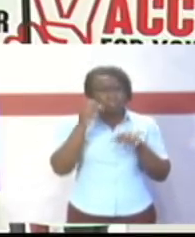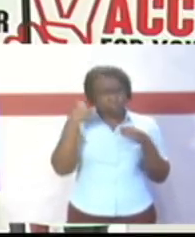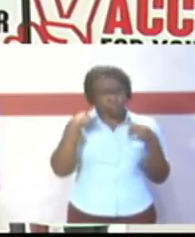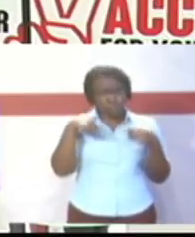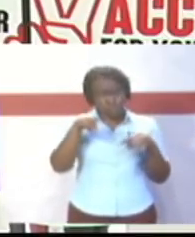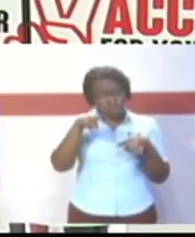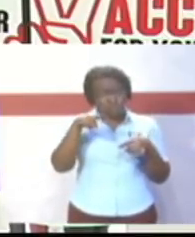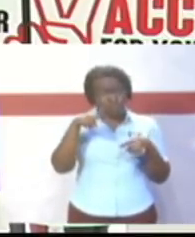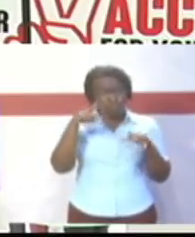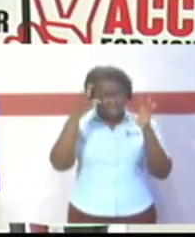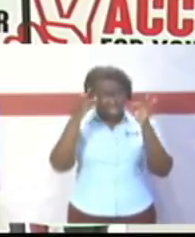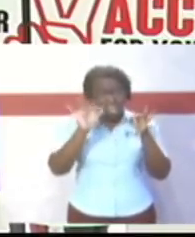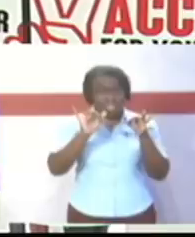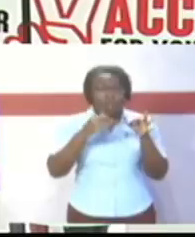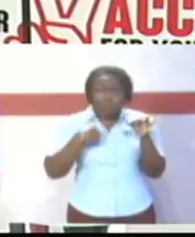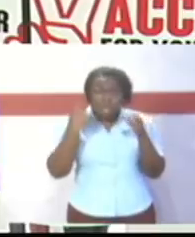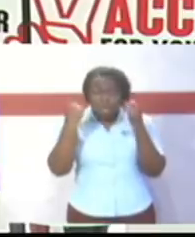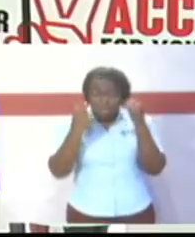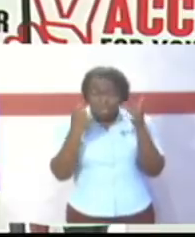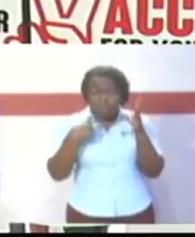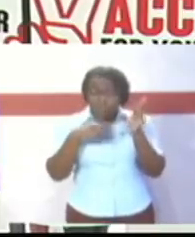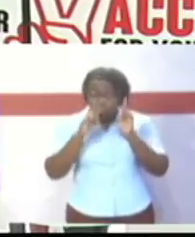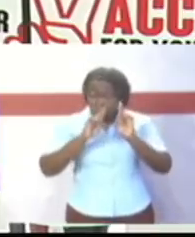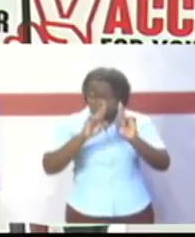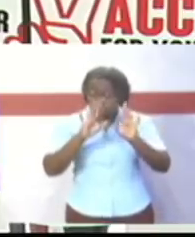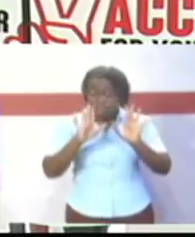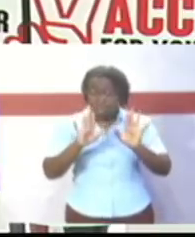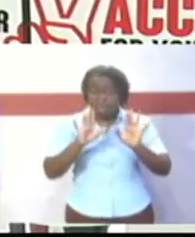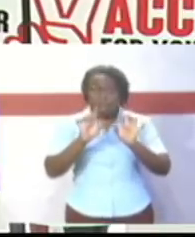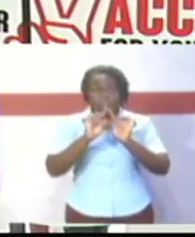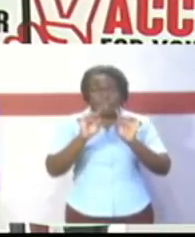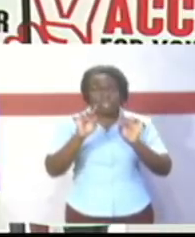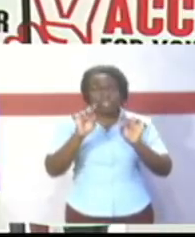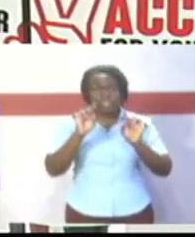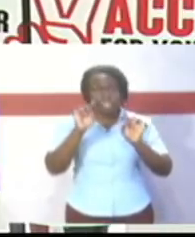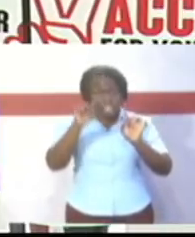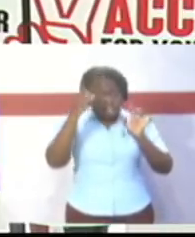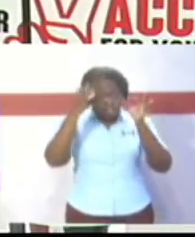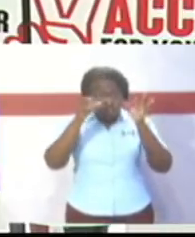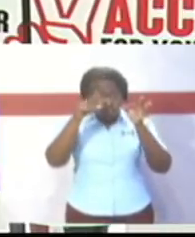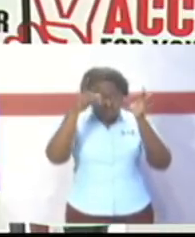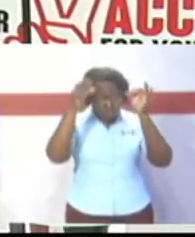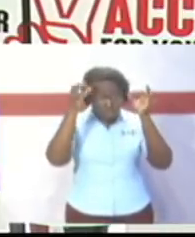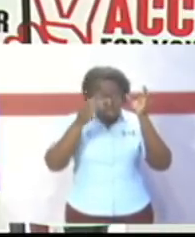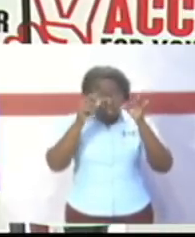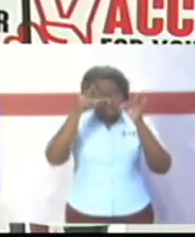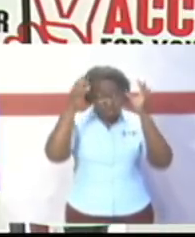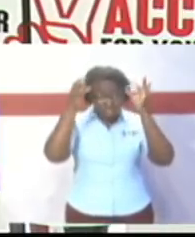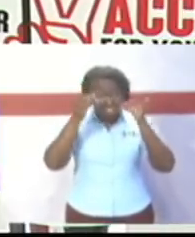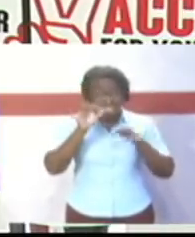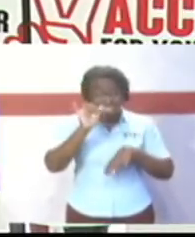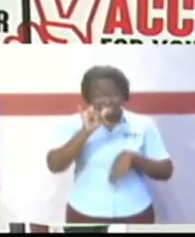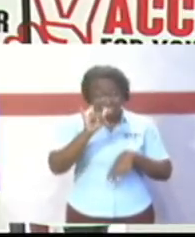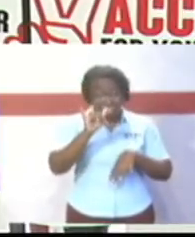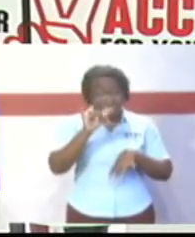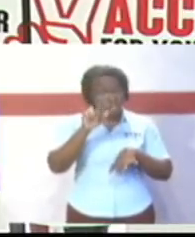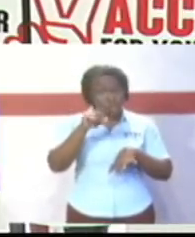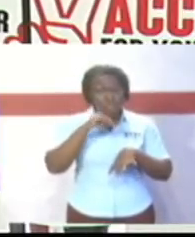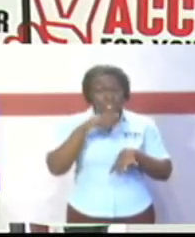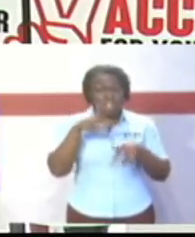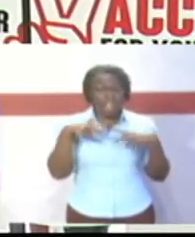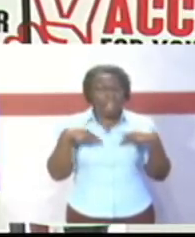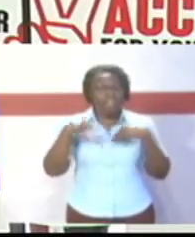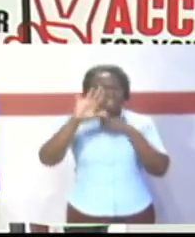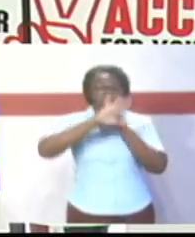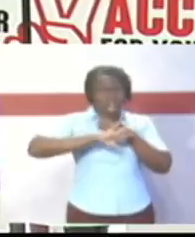may not agree with it, but we respect it. If that is your choice and you don't have that layer of protection of the